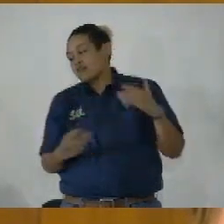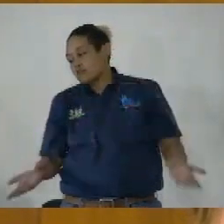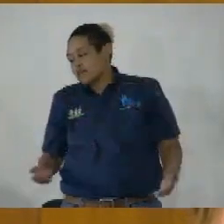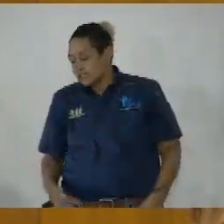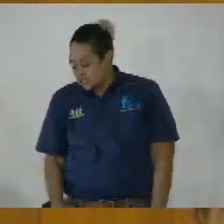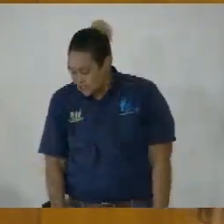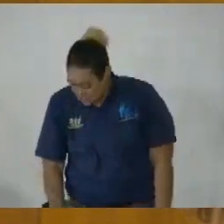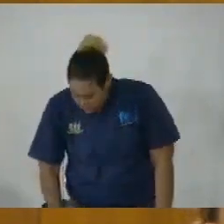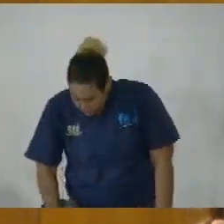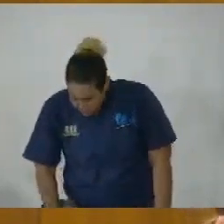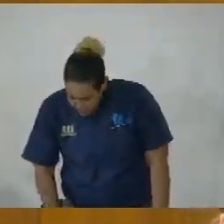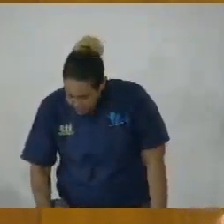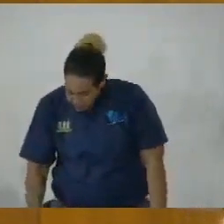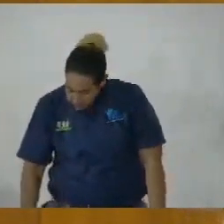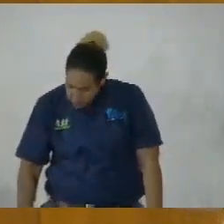What?